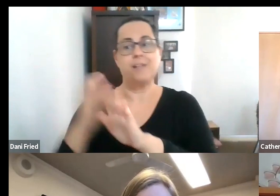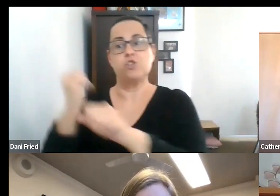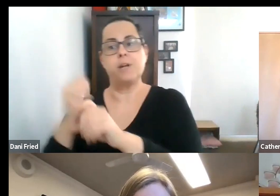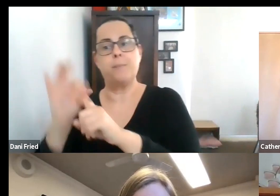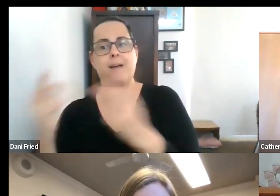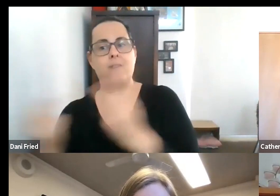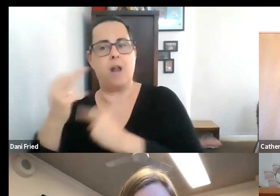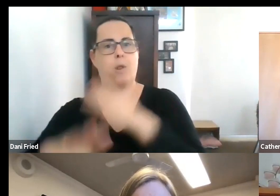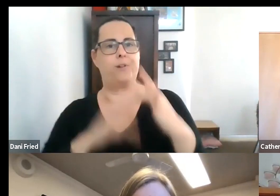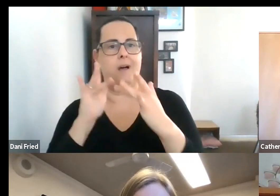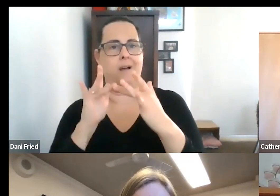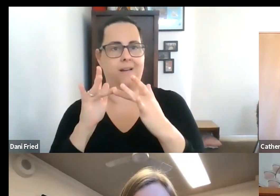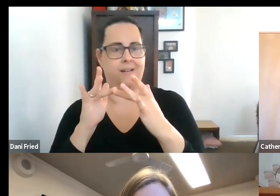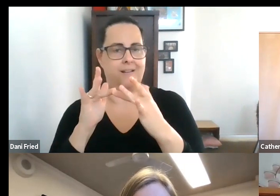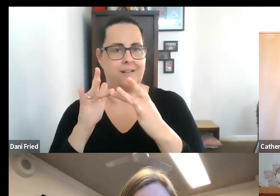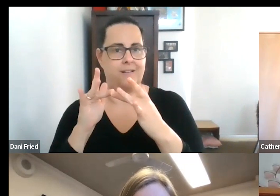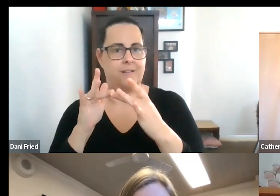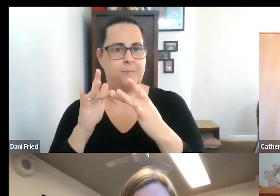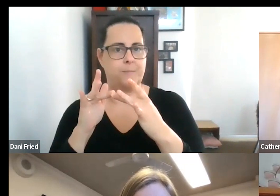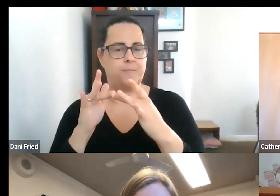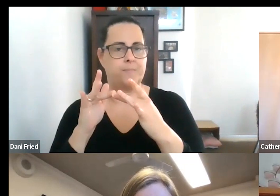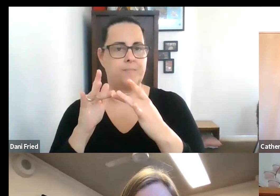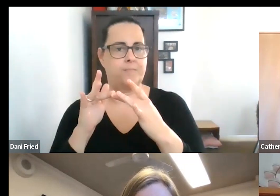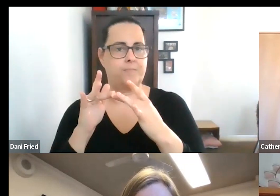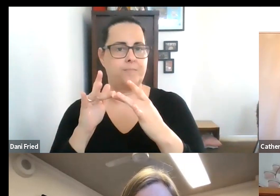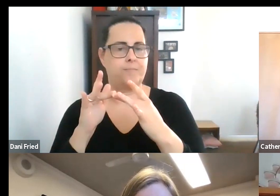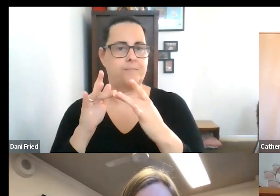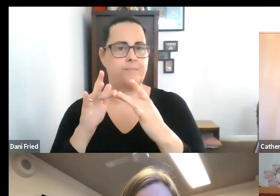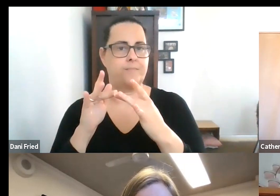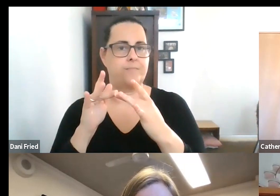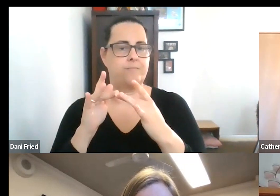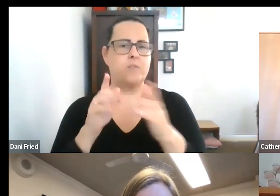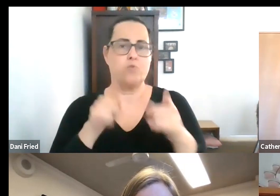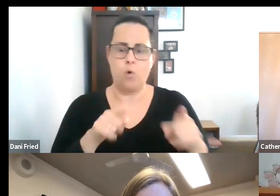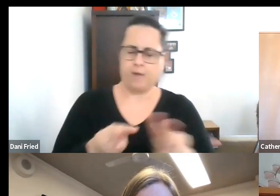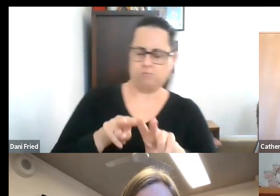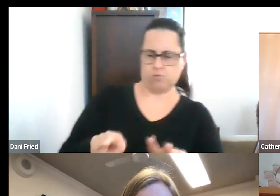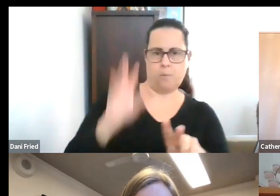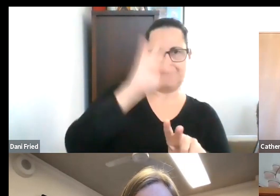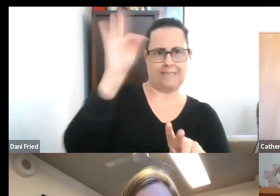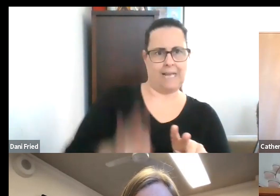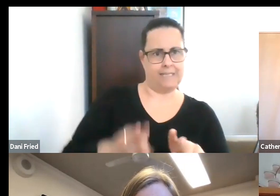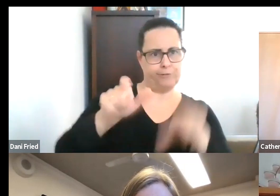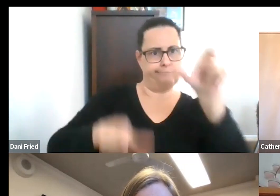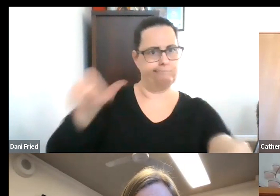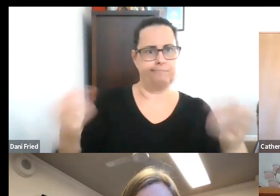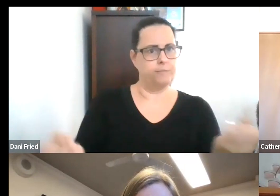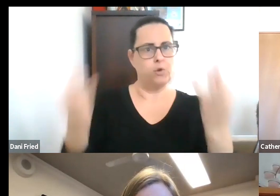available online. So they've noted with, there's a percentage of their consumers who don't